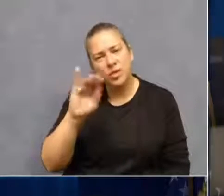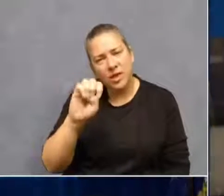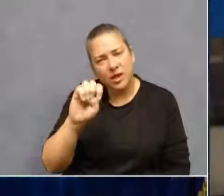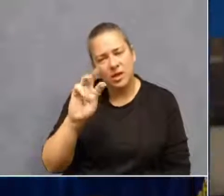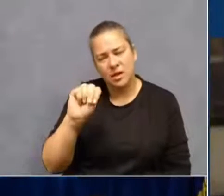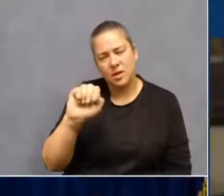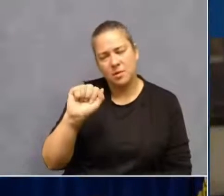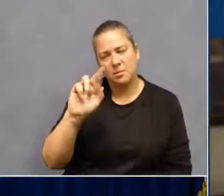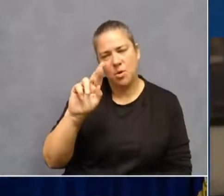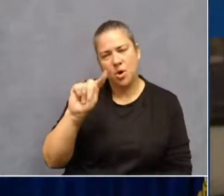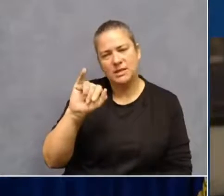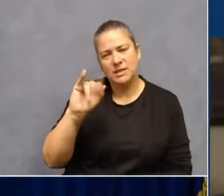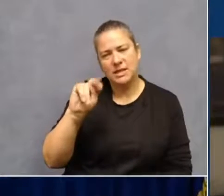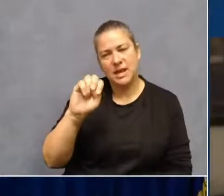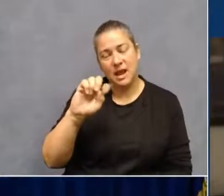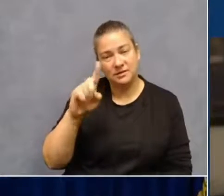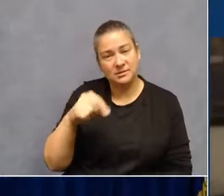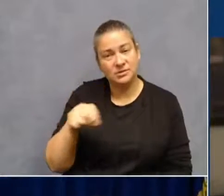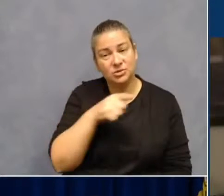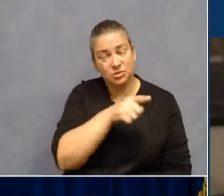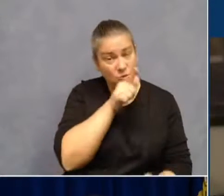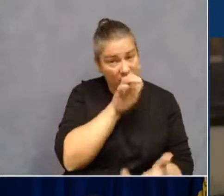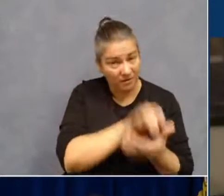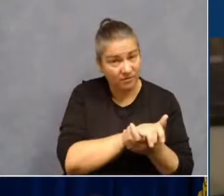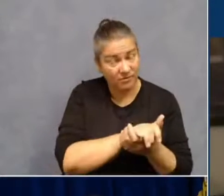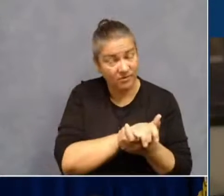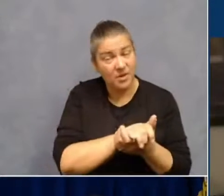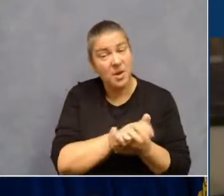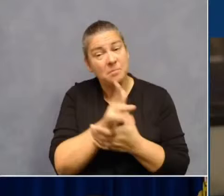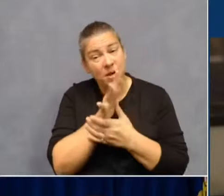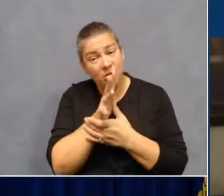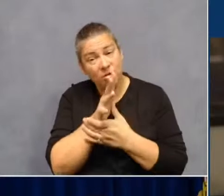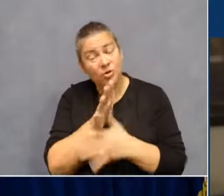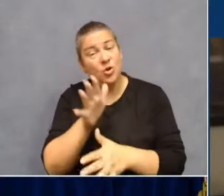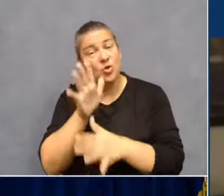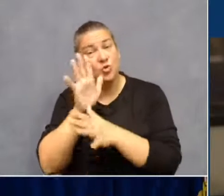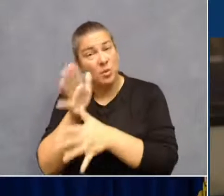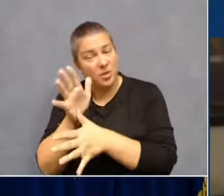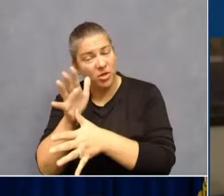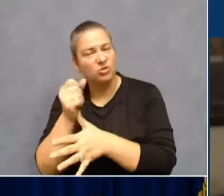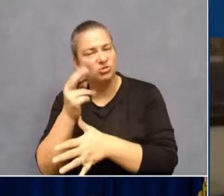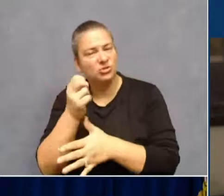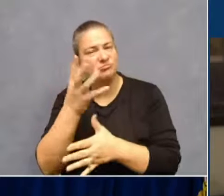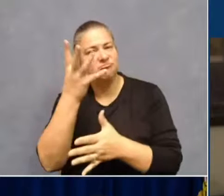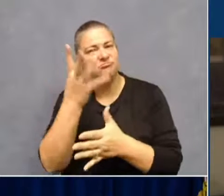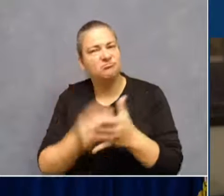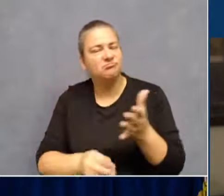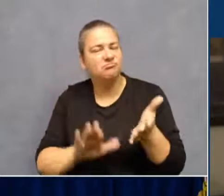grandmother, and one of our teachers who passed away from COVID-19.